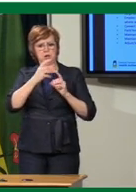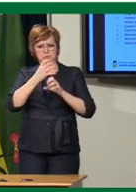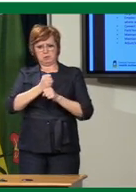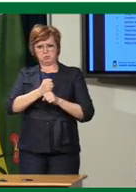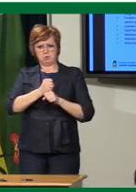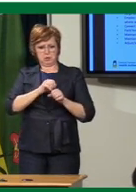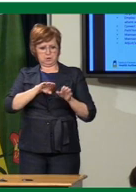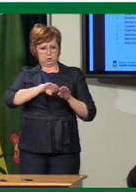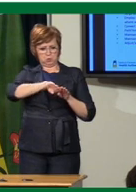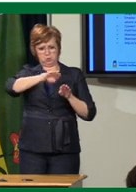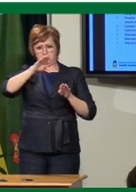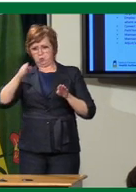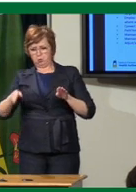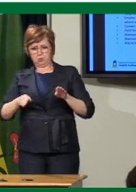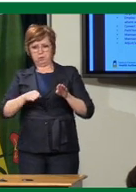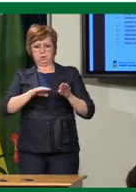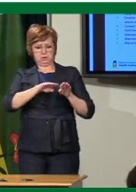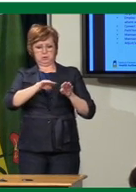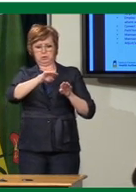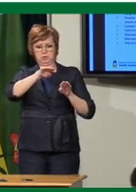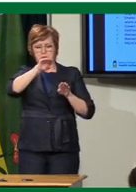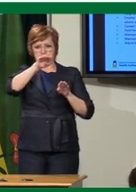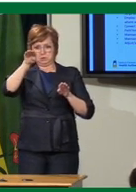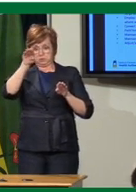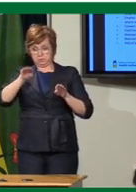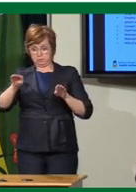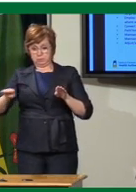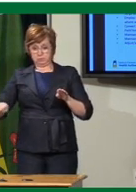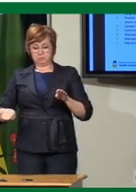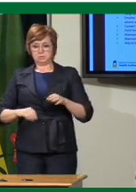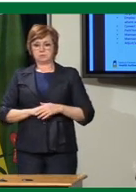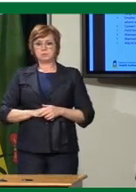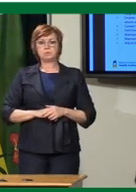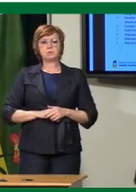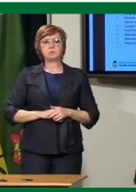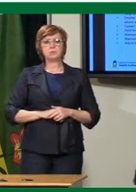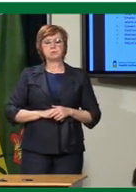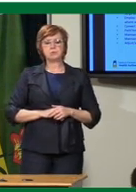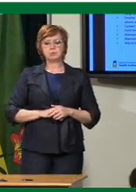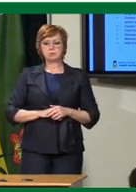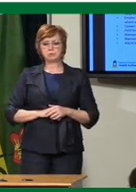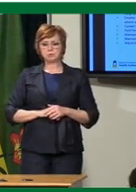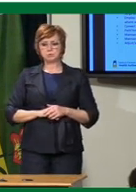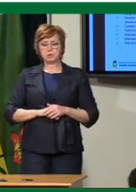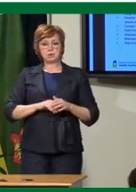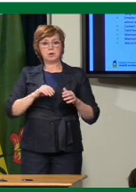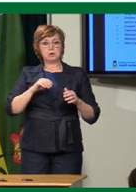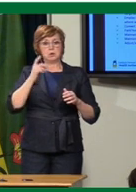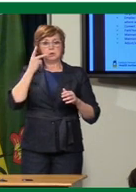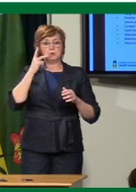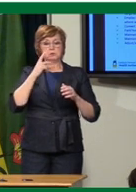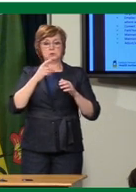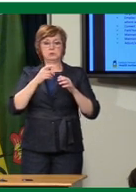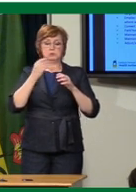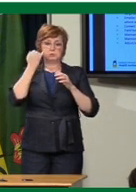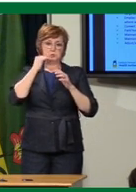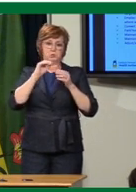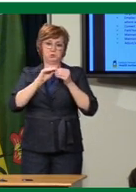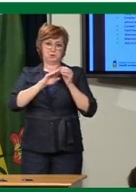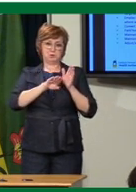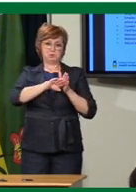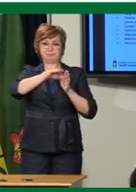a demand curve, which is meant to represent the increasing demand of a COVID wave, and then our overlaying on top of that